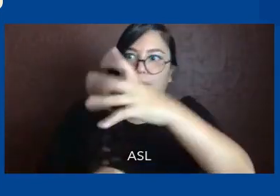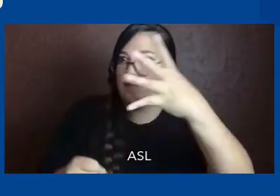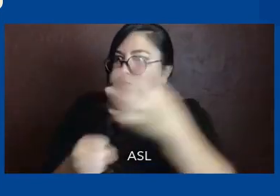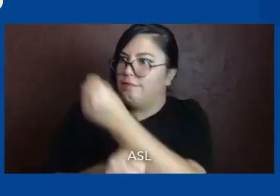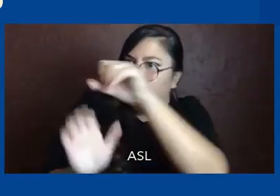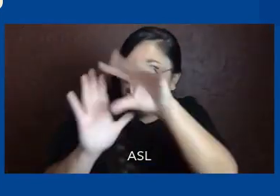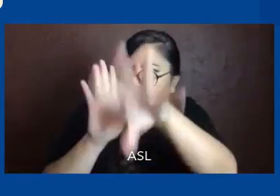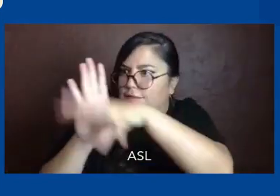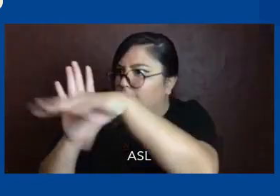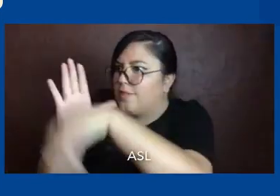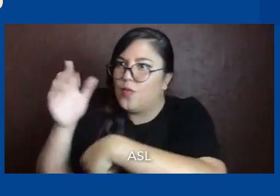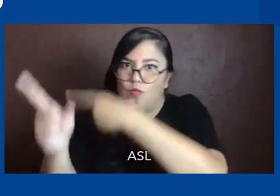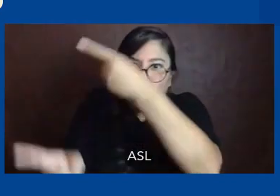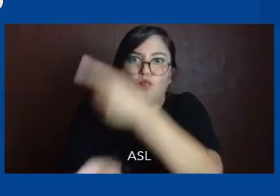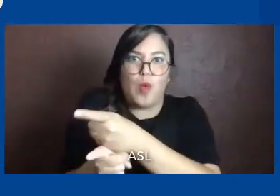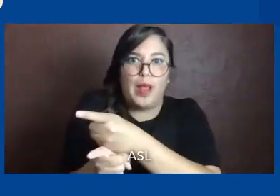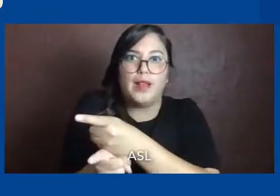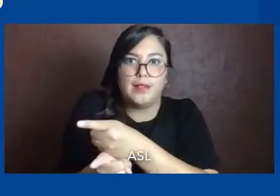to capture it